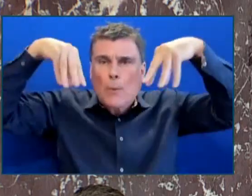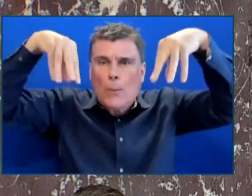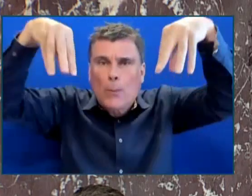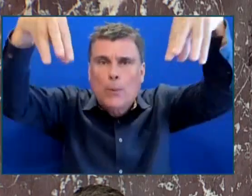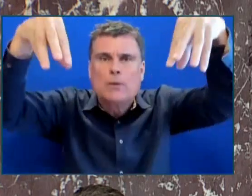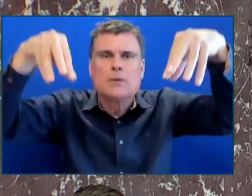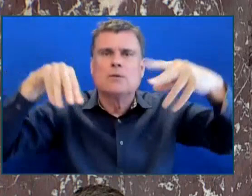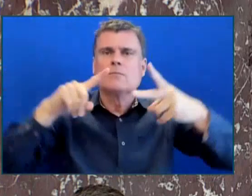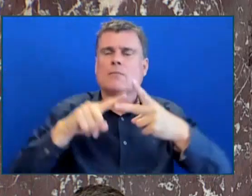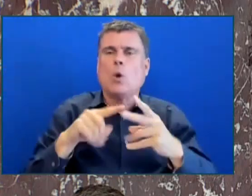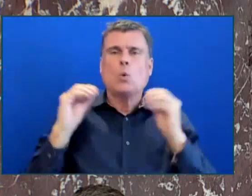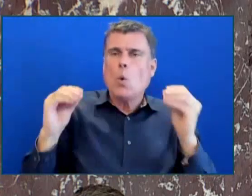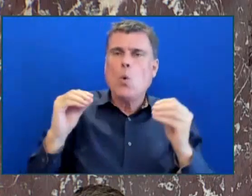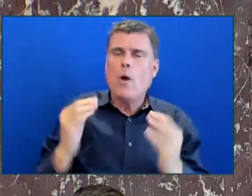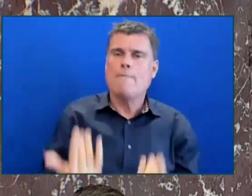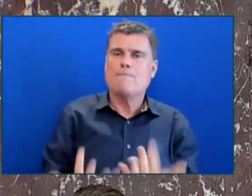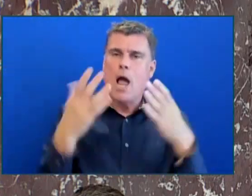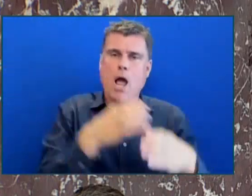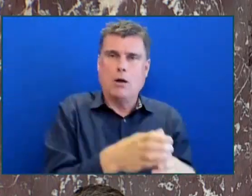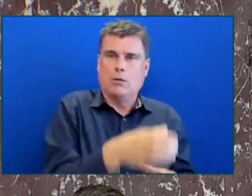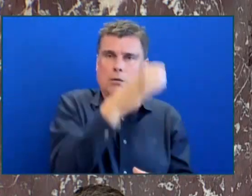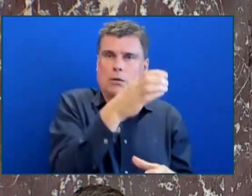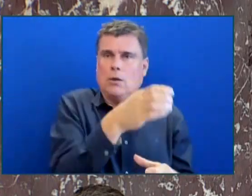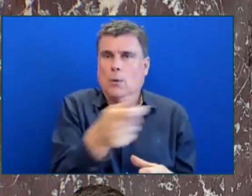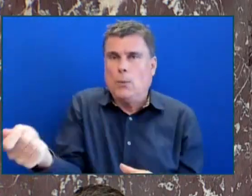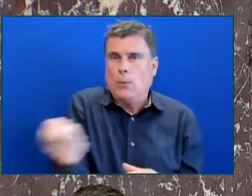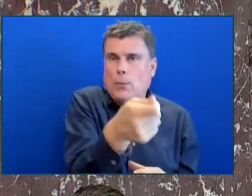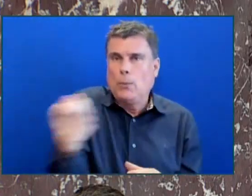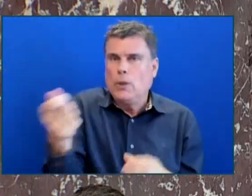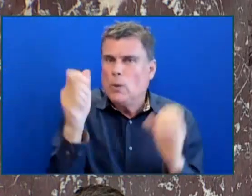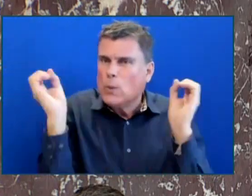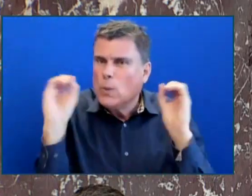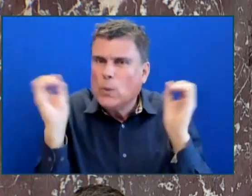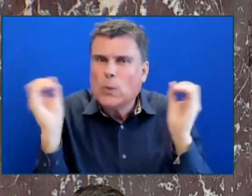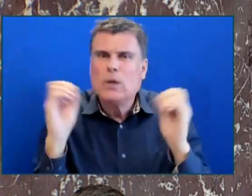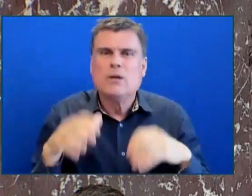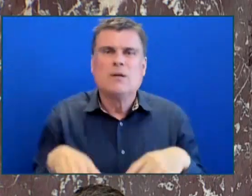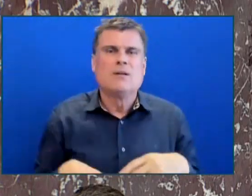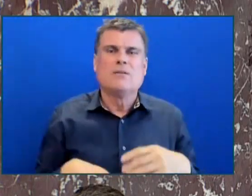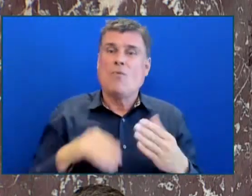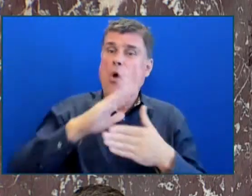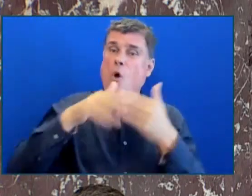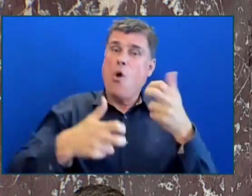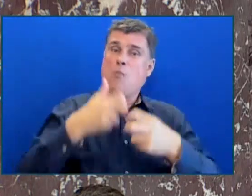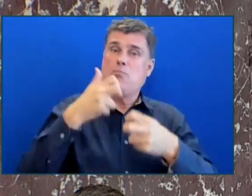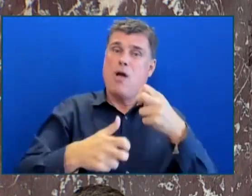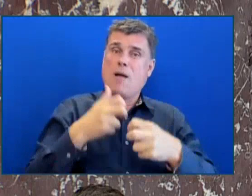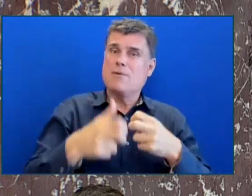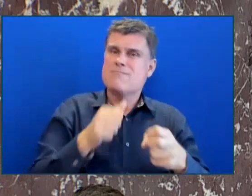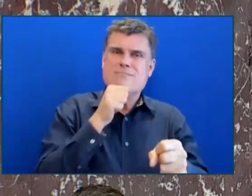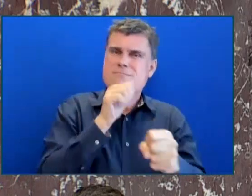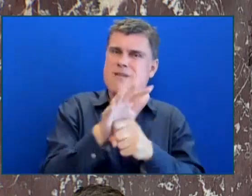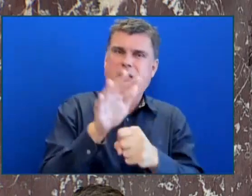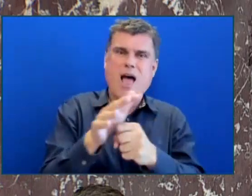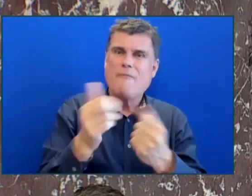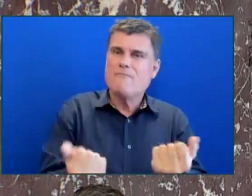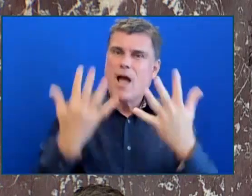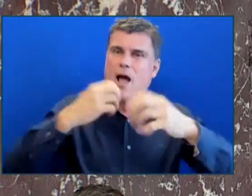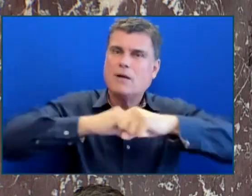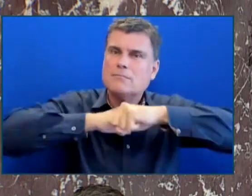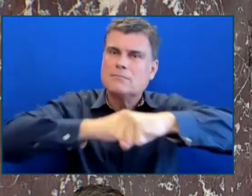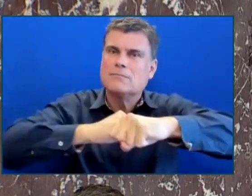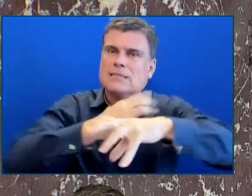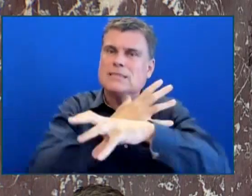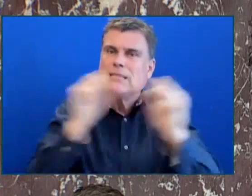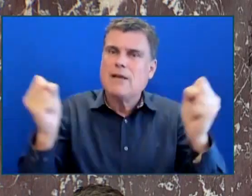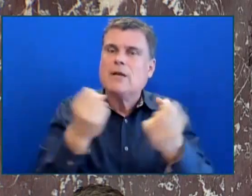taxpayer dollars and the lack of proper maintenance of critical fire safety equipment, why has there been zero consequences